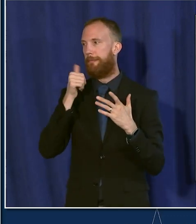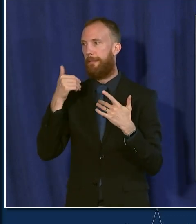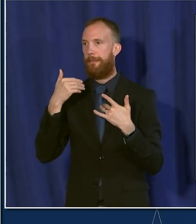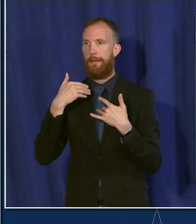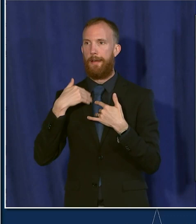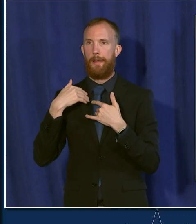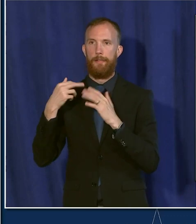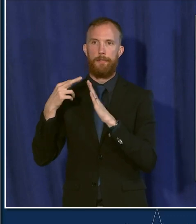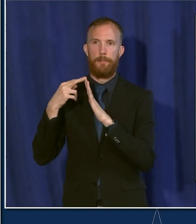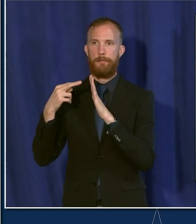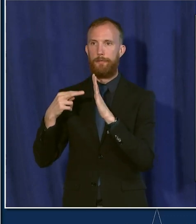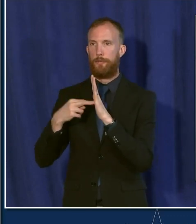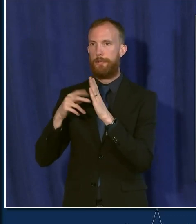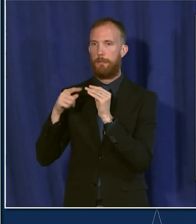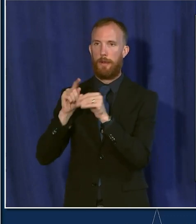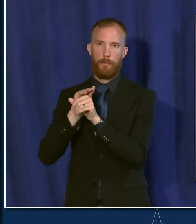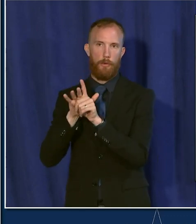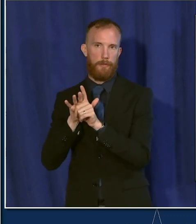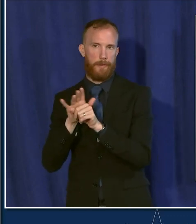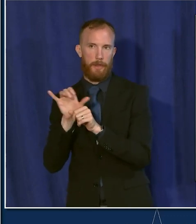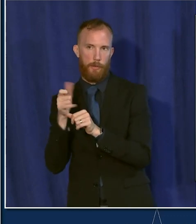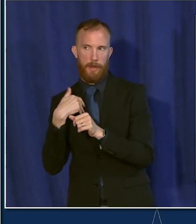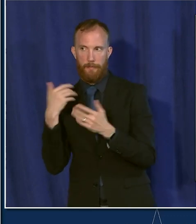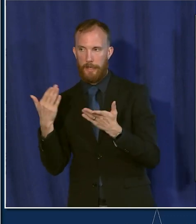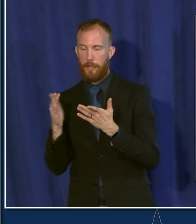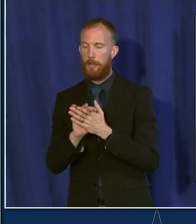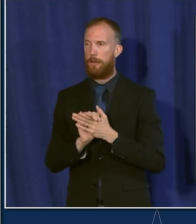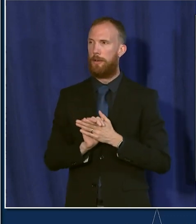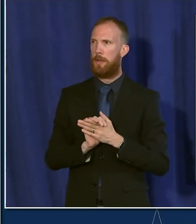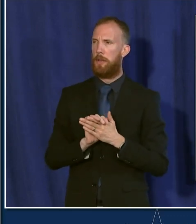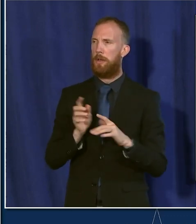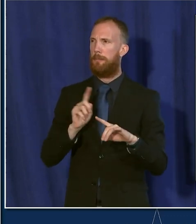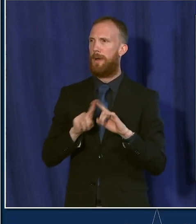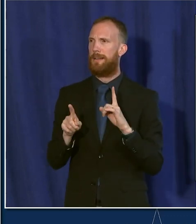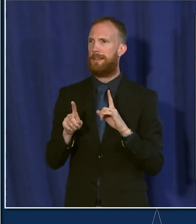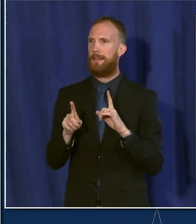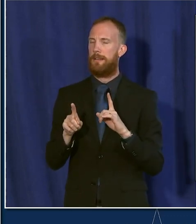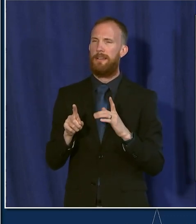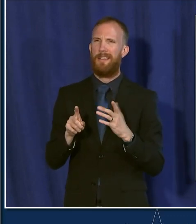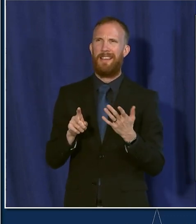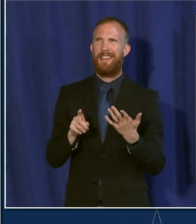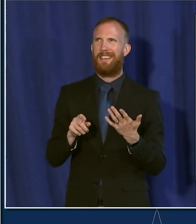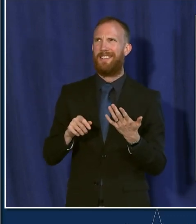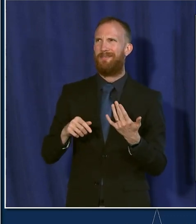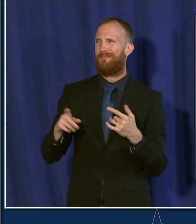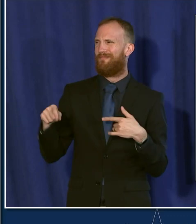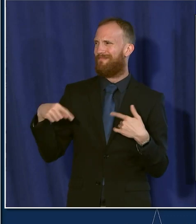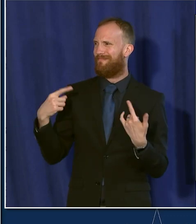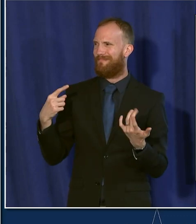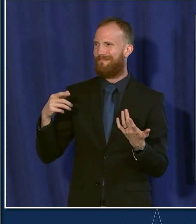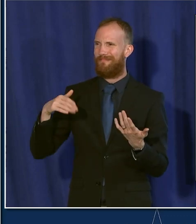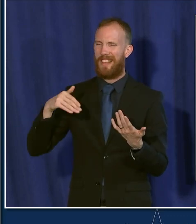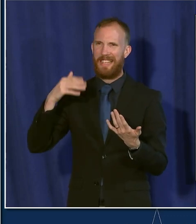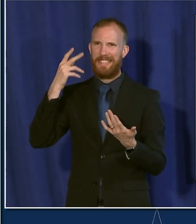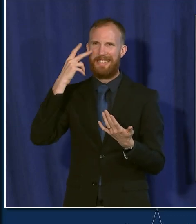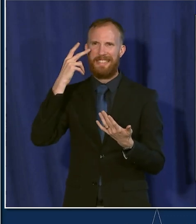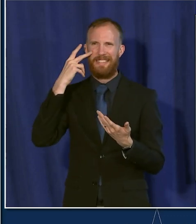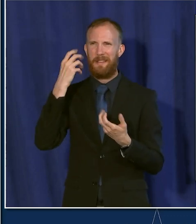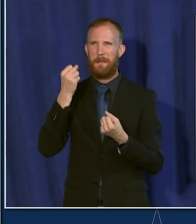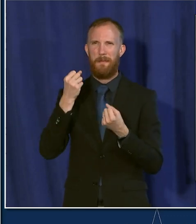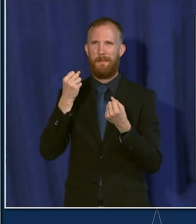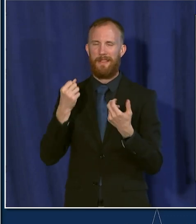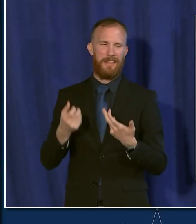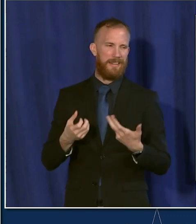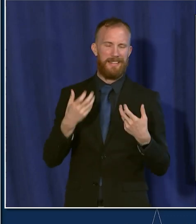And we've not seen, even where there have been, especially when they're out of doors, we've broadly not seen them be